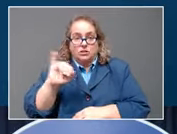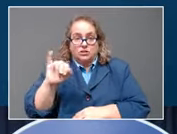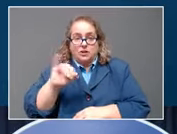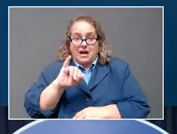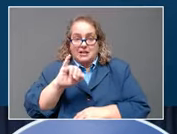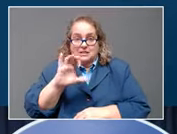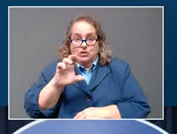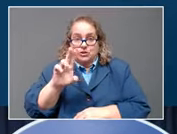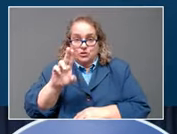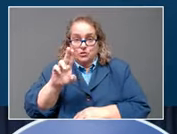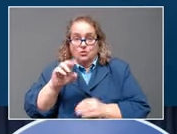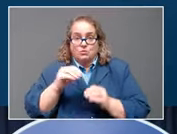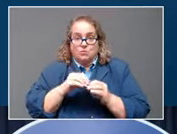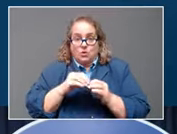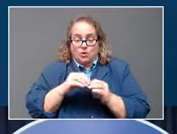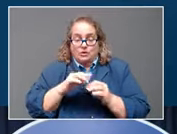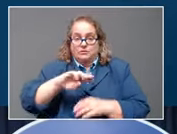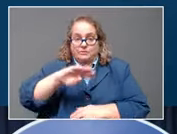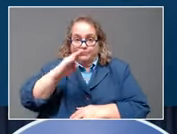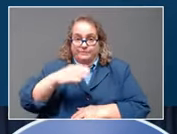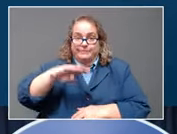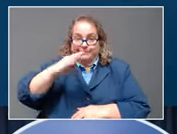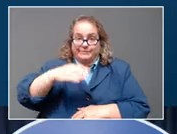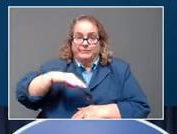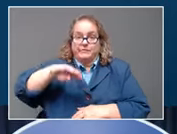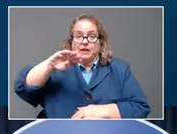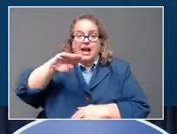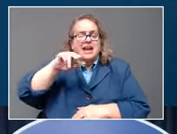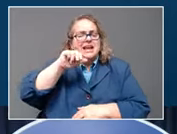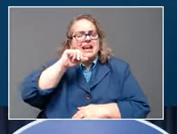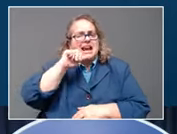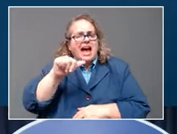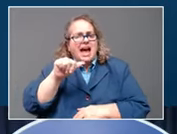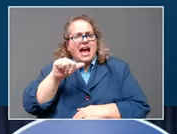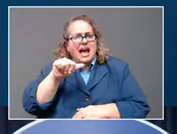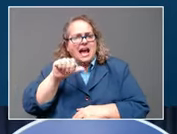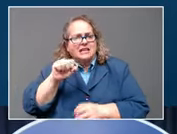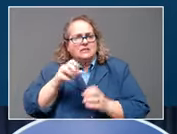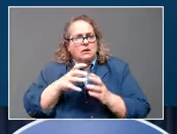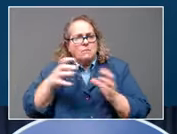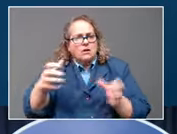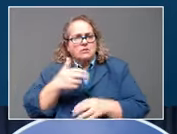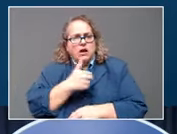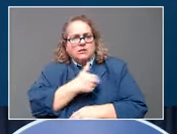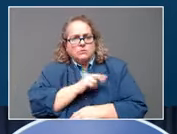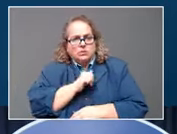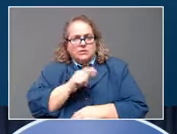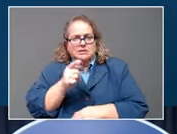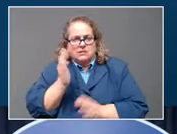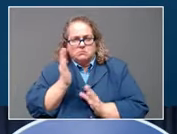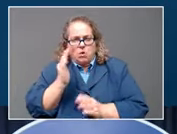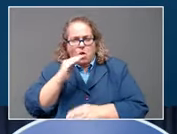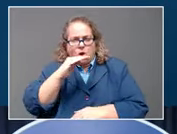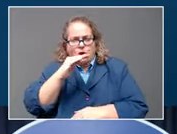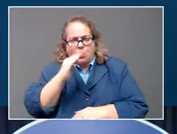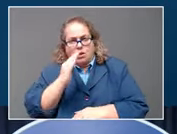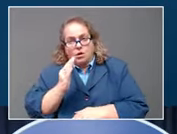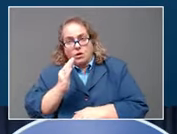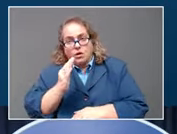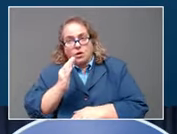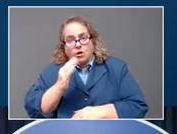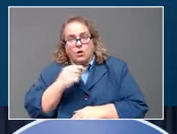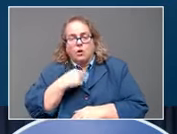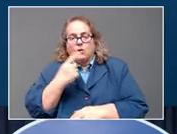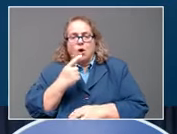not quite as significant as the hospitalizations. There's that small downturn. That's what we always get coming off